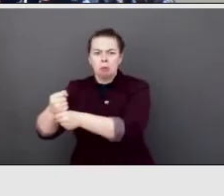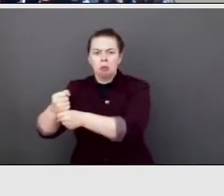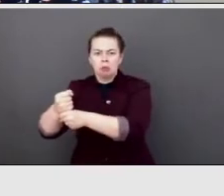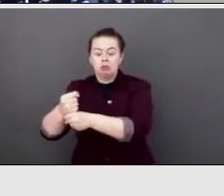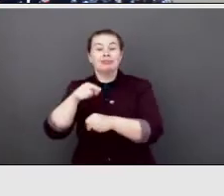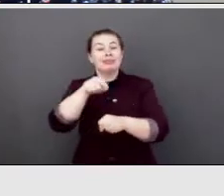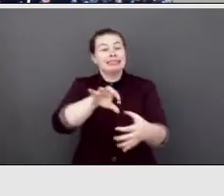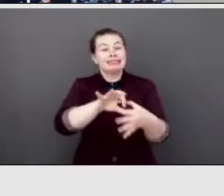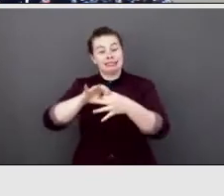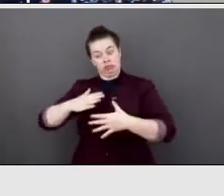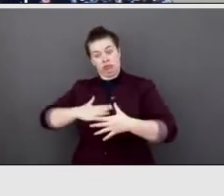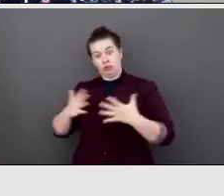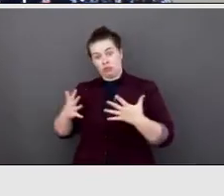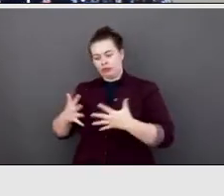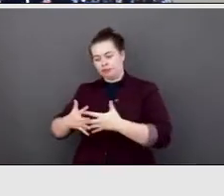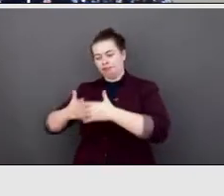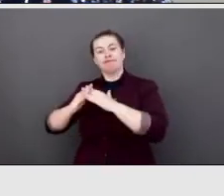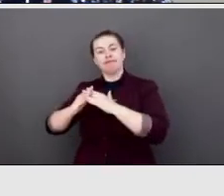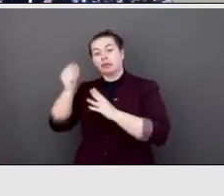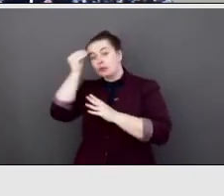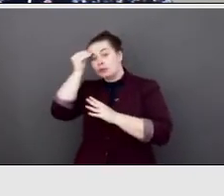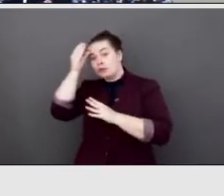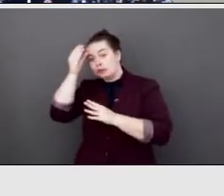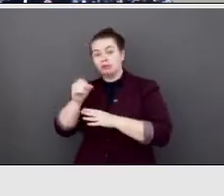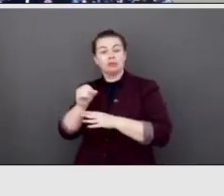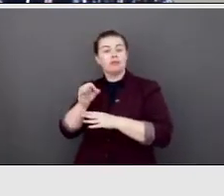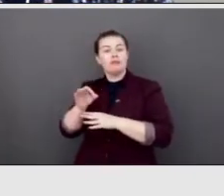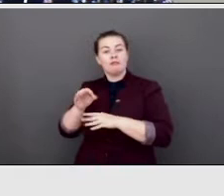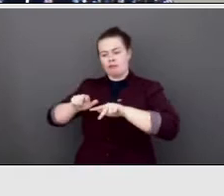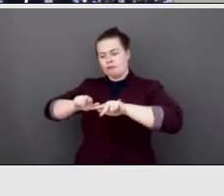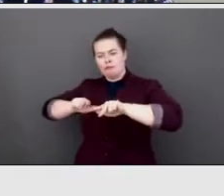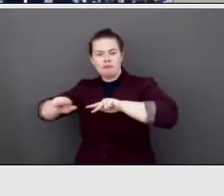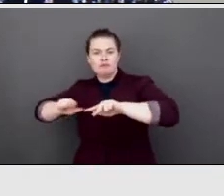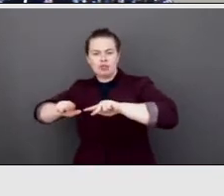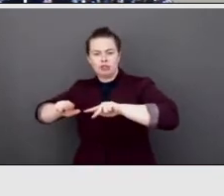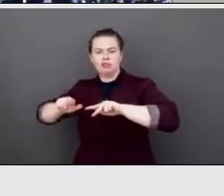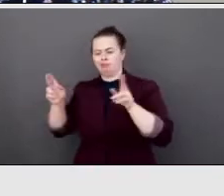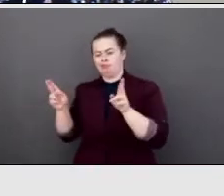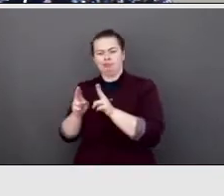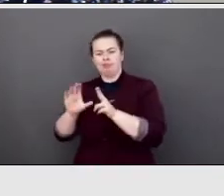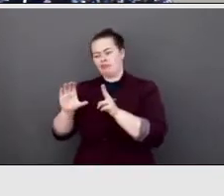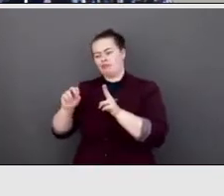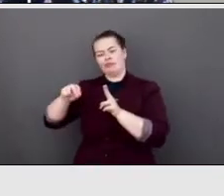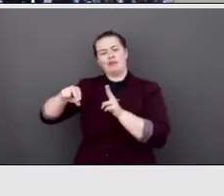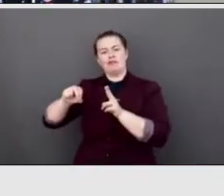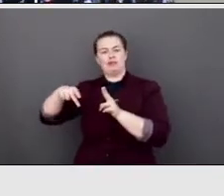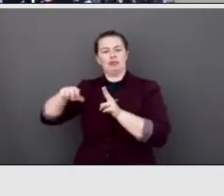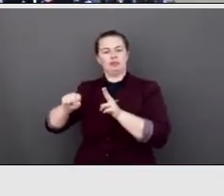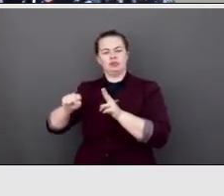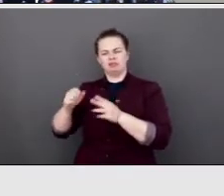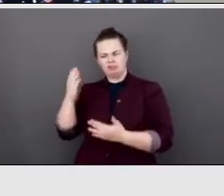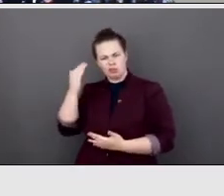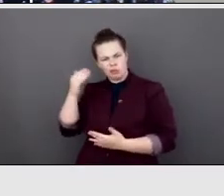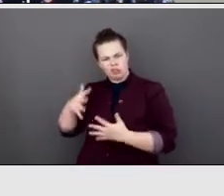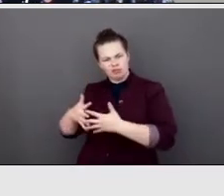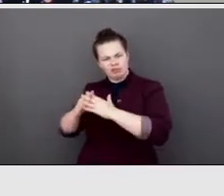has resulted in a so-called concept of operations, or Conops. The Conops has several functions. It is